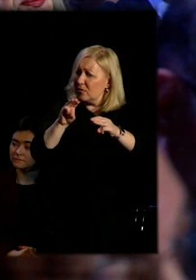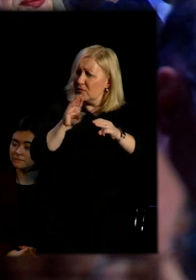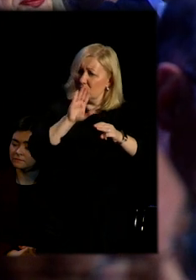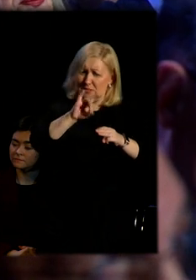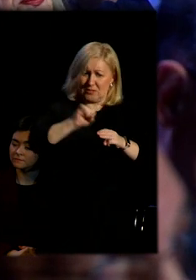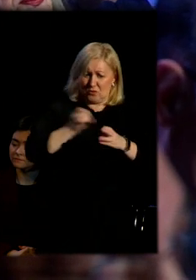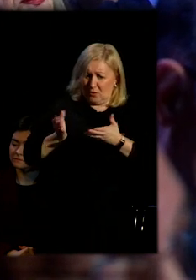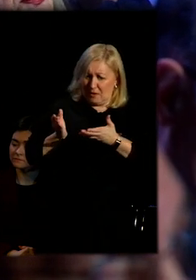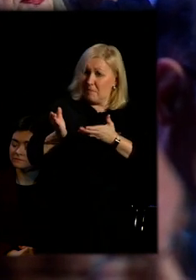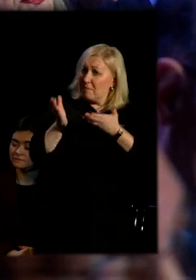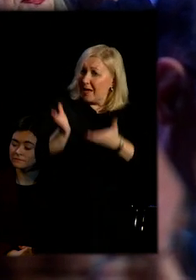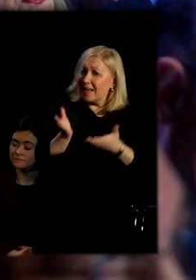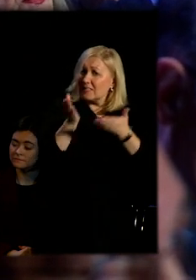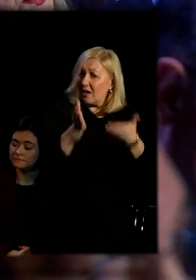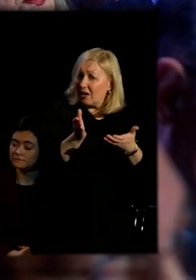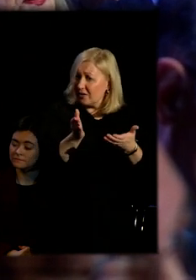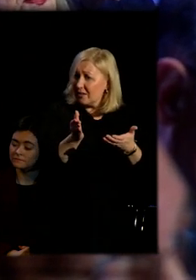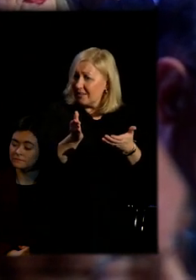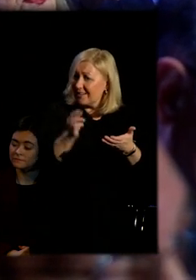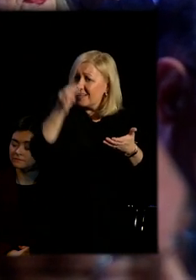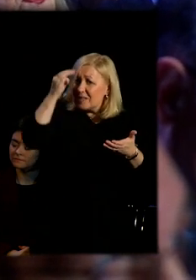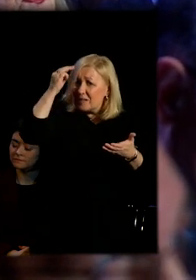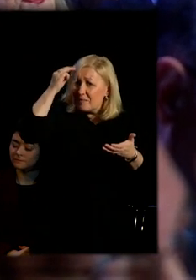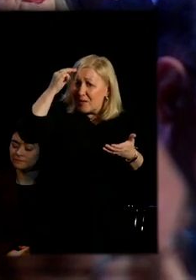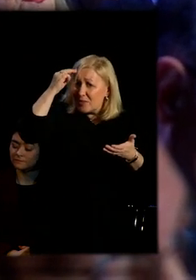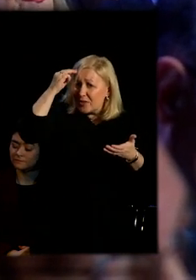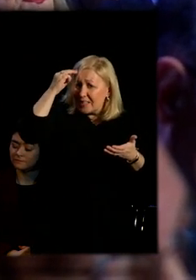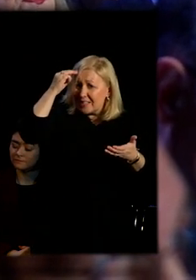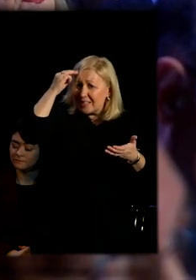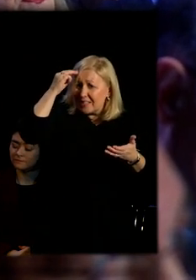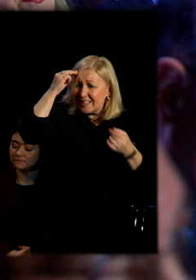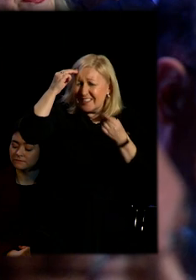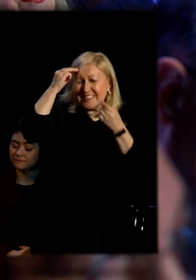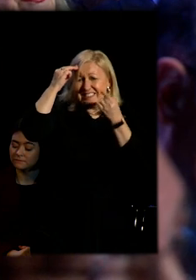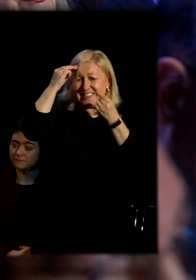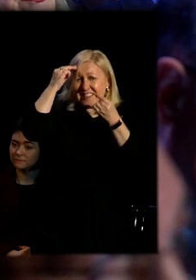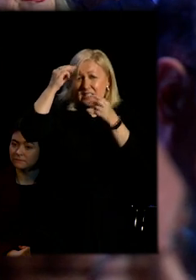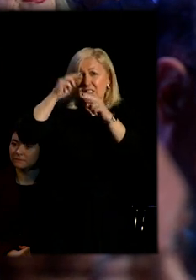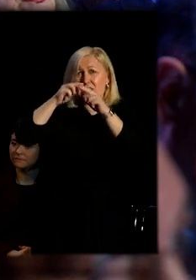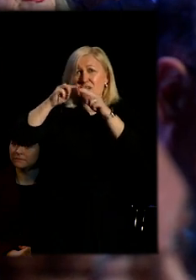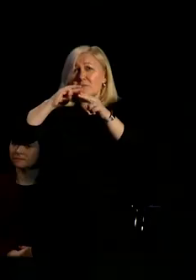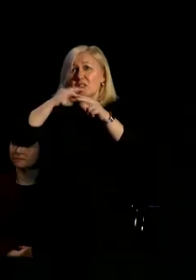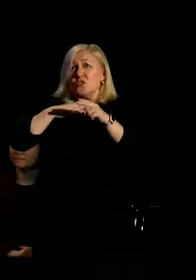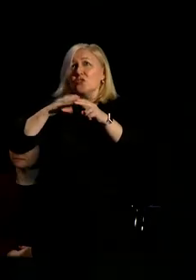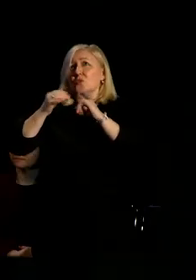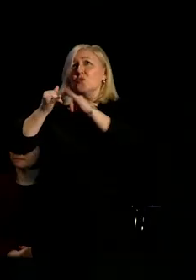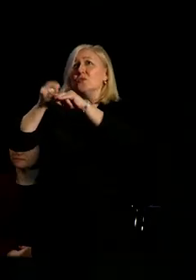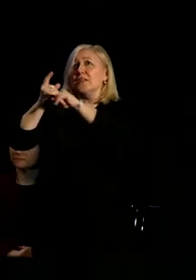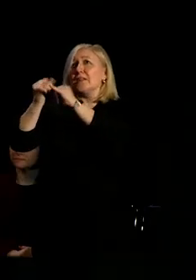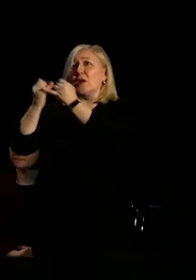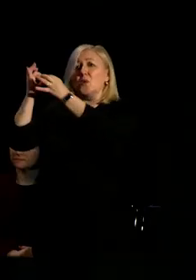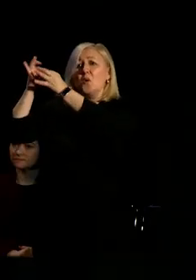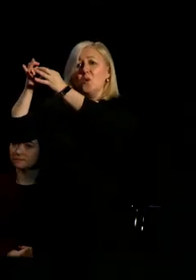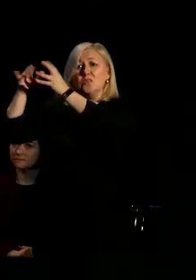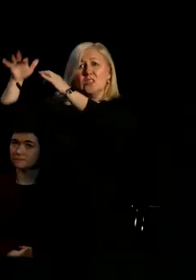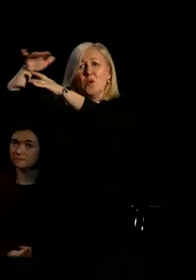collective consciousness. Memory is haunted not just by ghostly others, but by the horrors